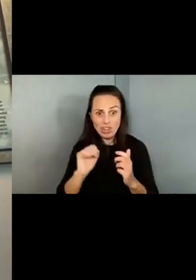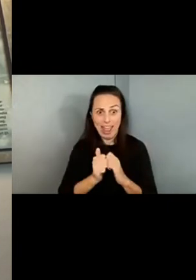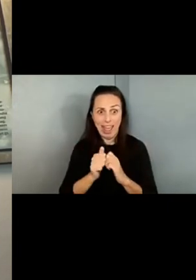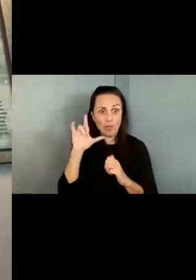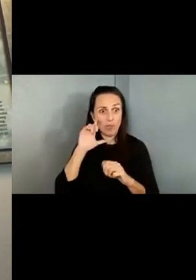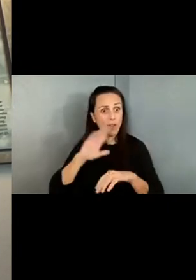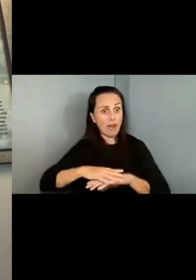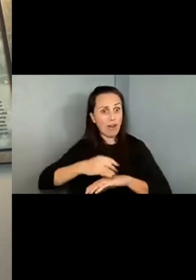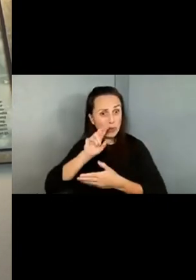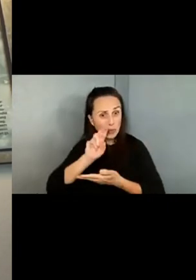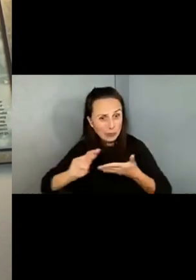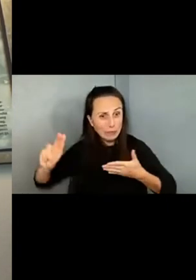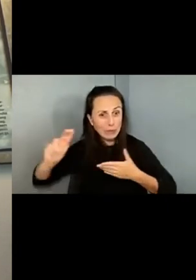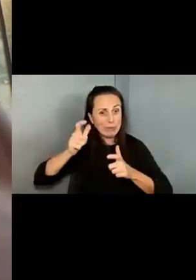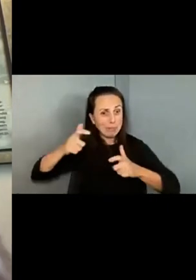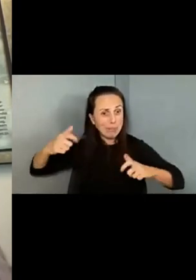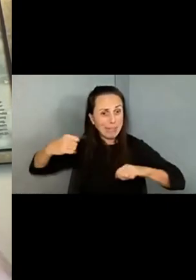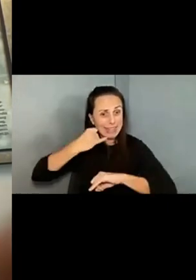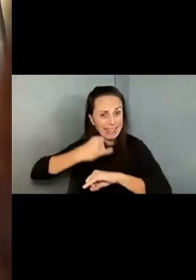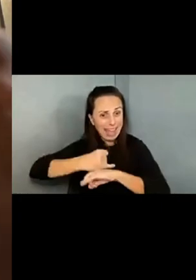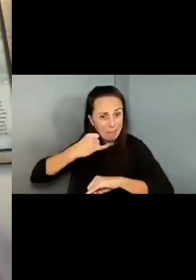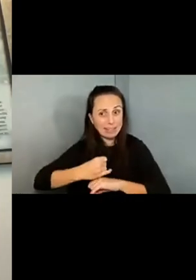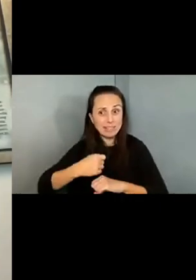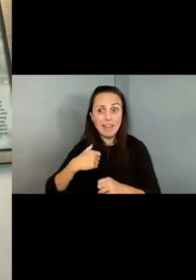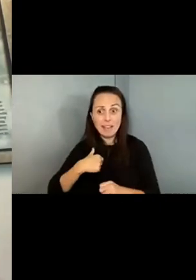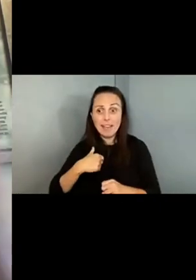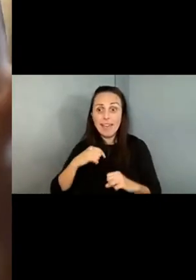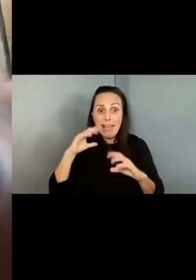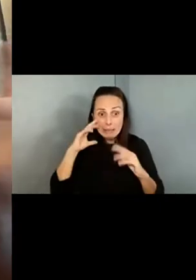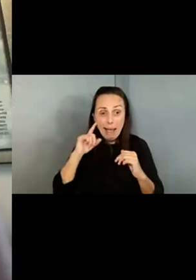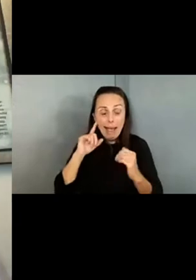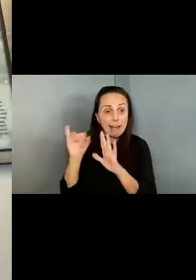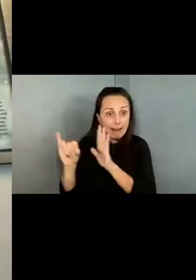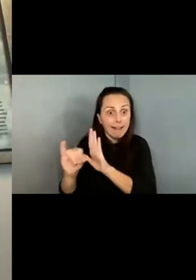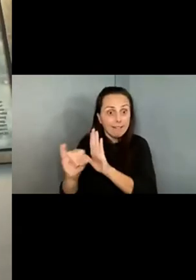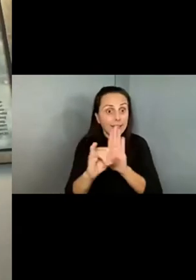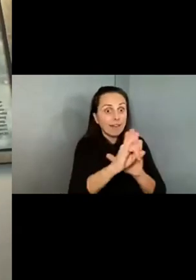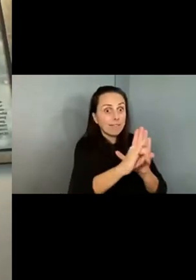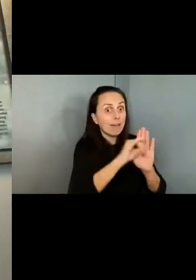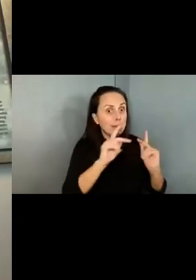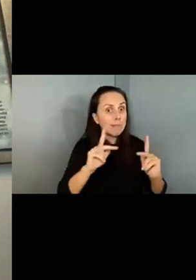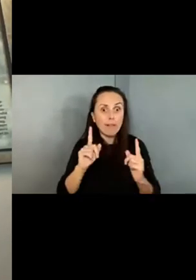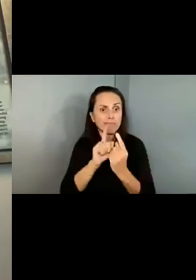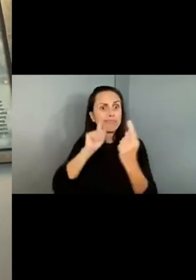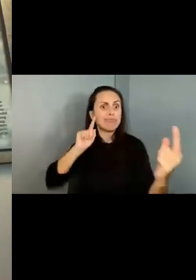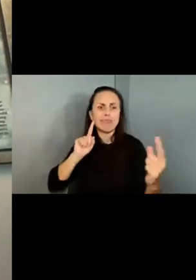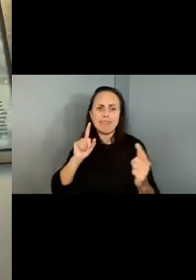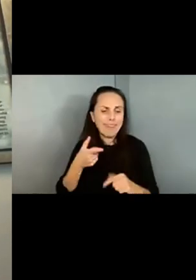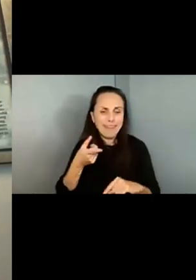a university campus, where it's expected that you are able to identify people at great distances. So